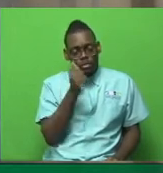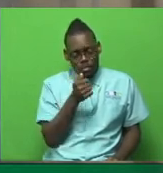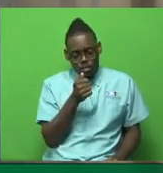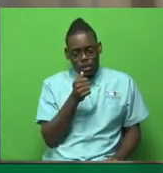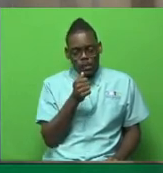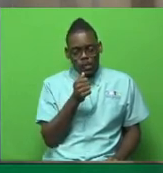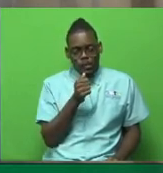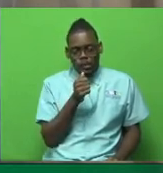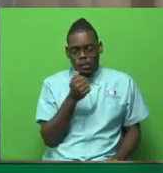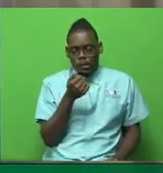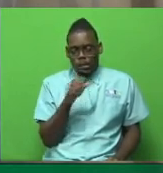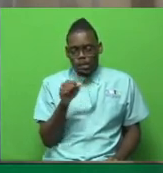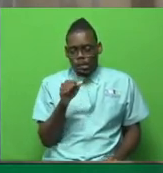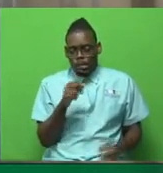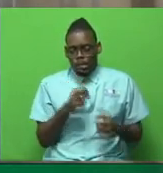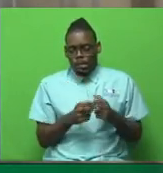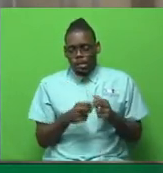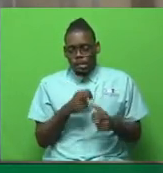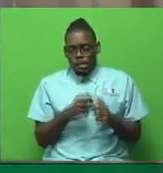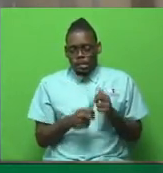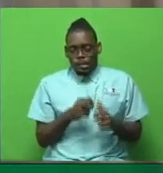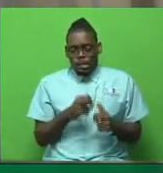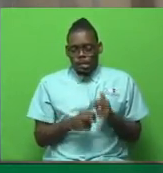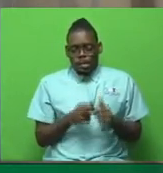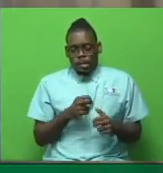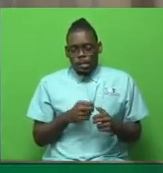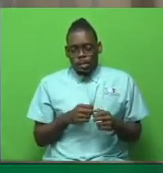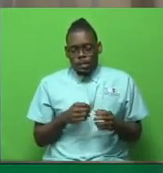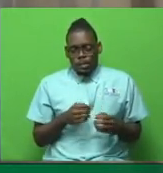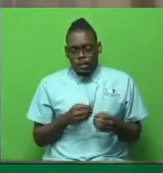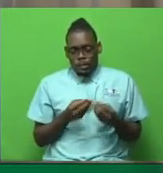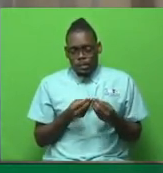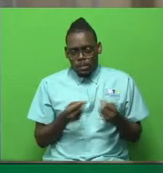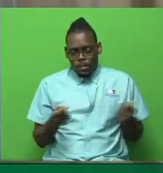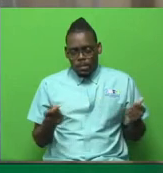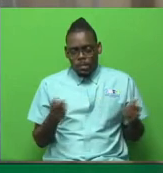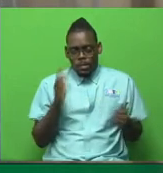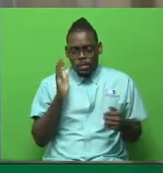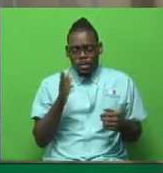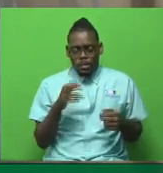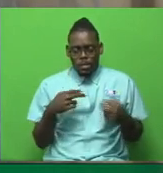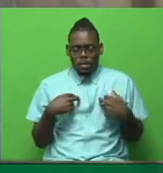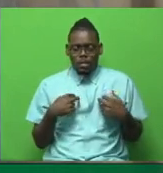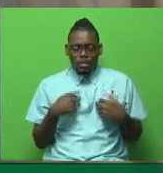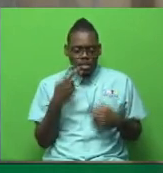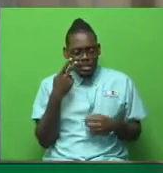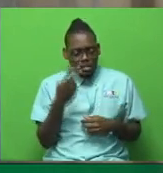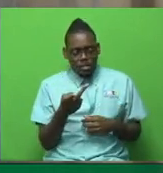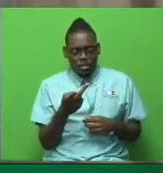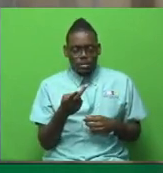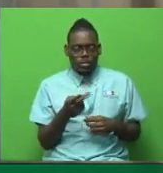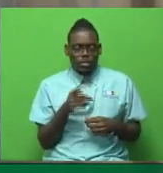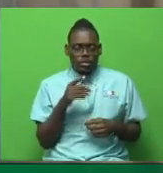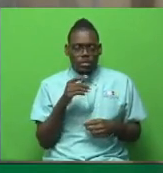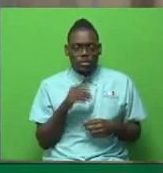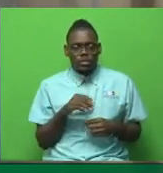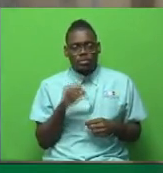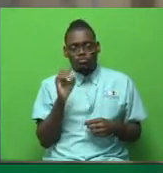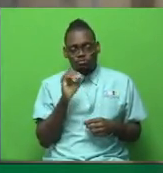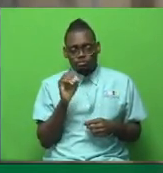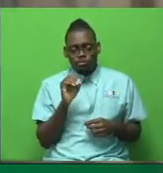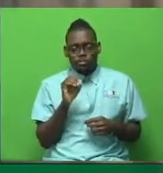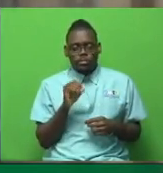this is expected to increase to just under 3.0 mcf per D in